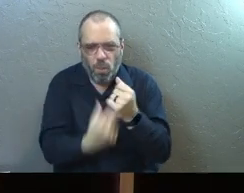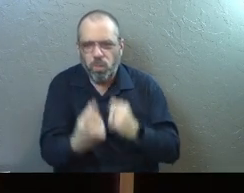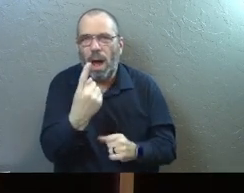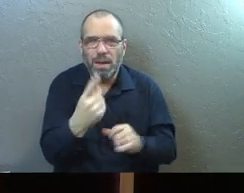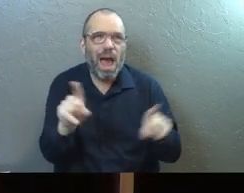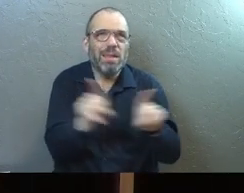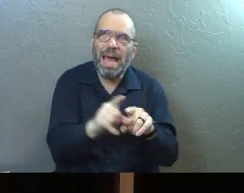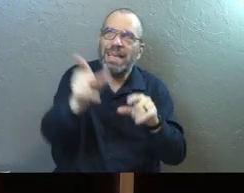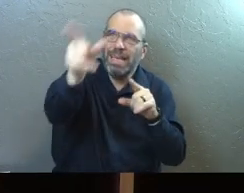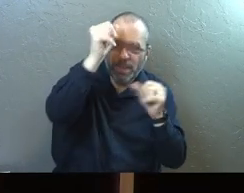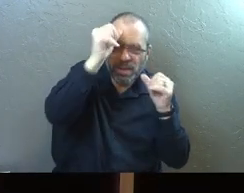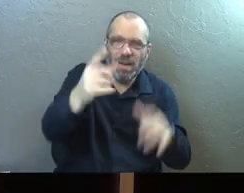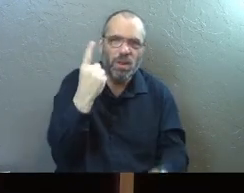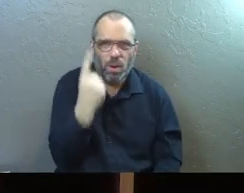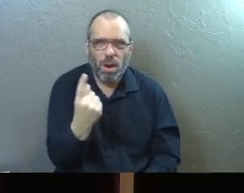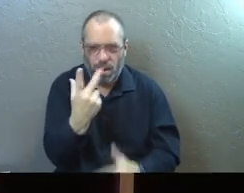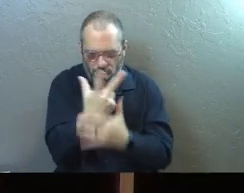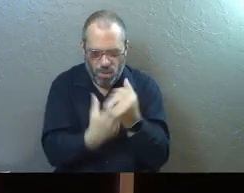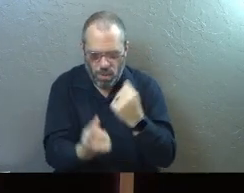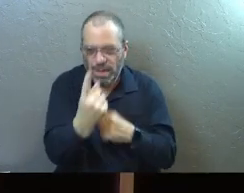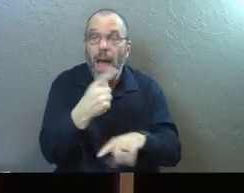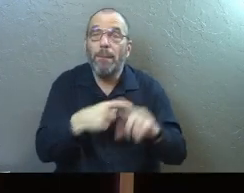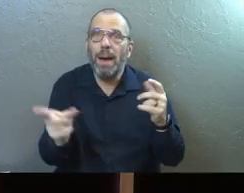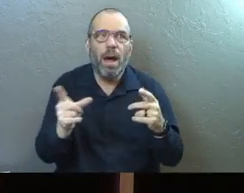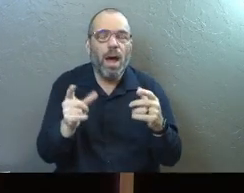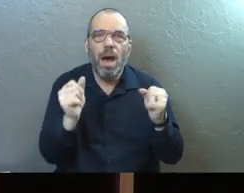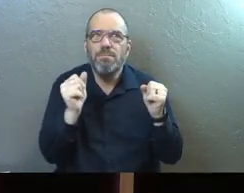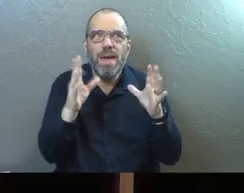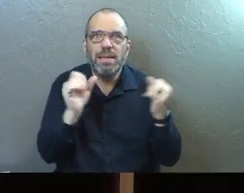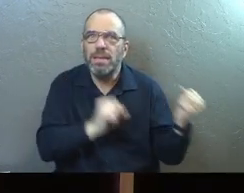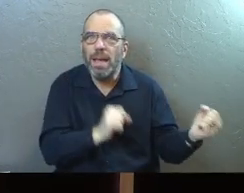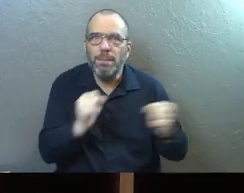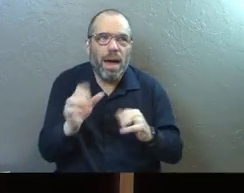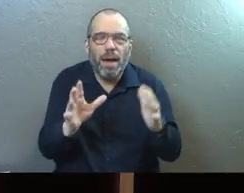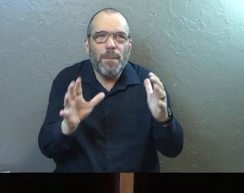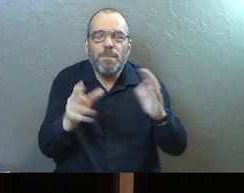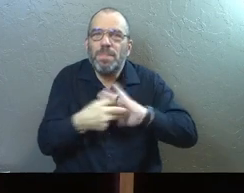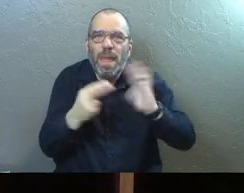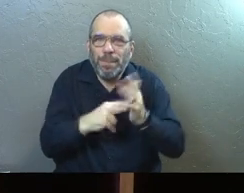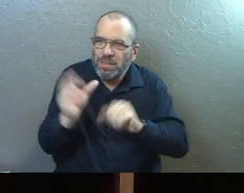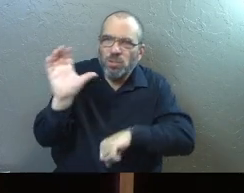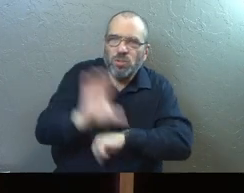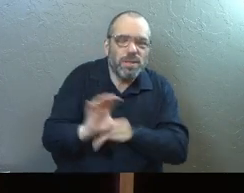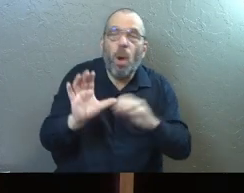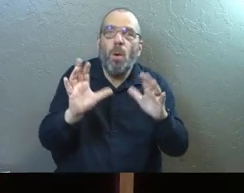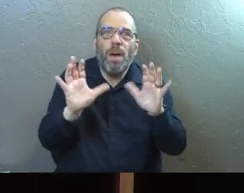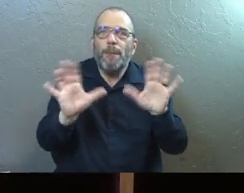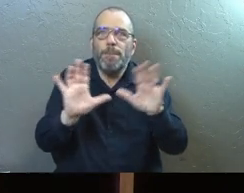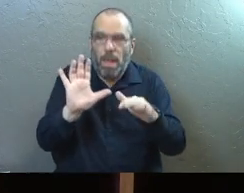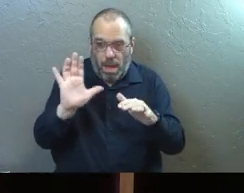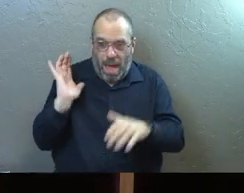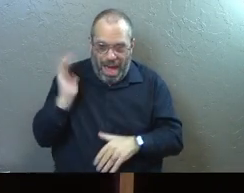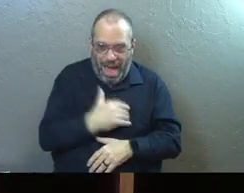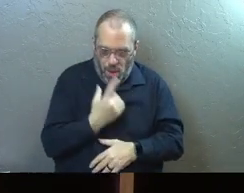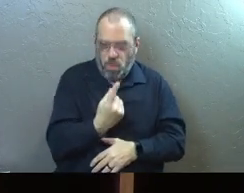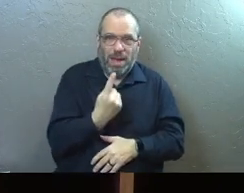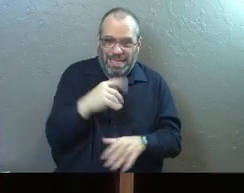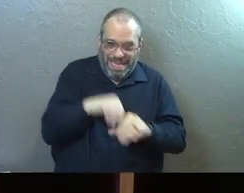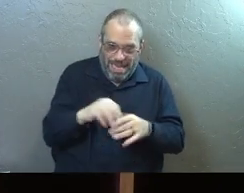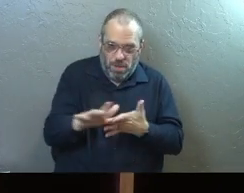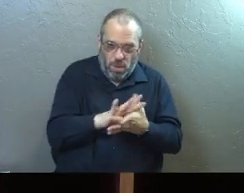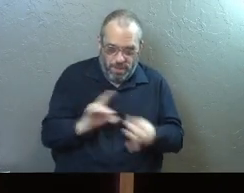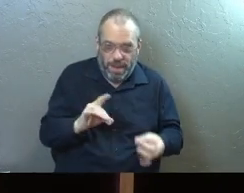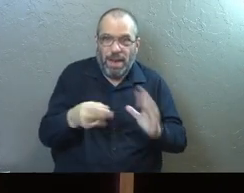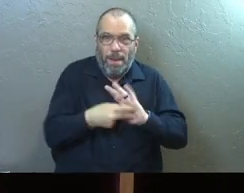like he and the Father are one. But it's also an amazing power that is meant to be in the church, because our oneness in the